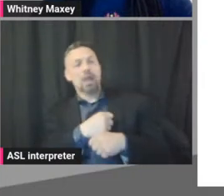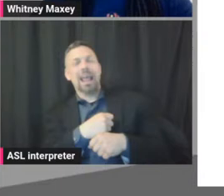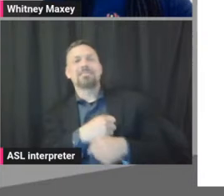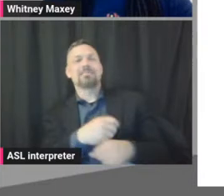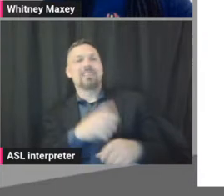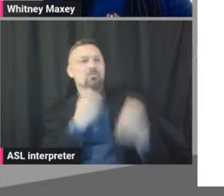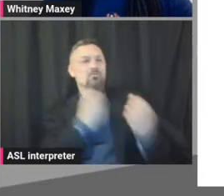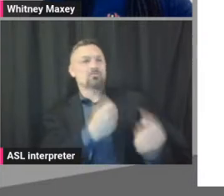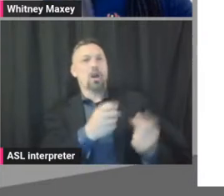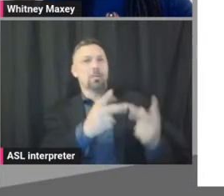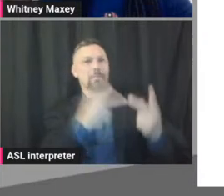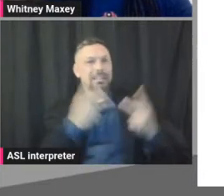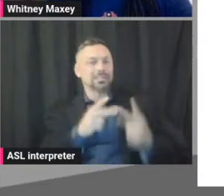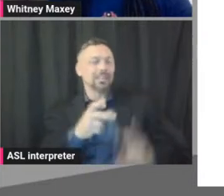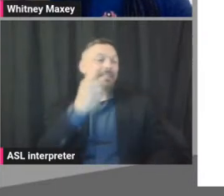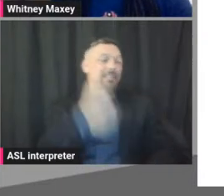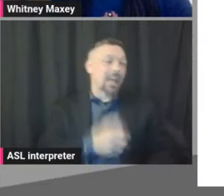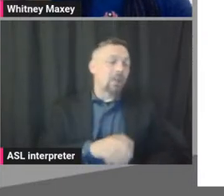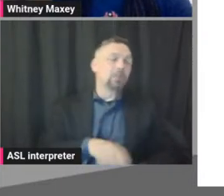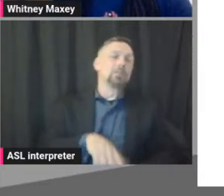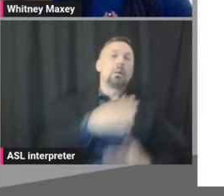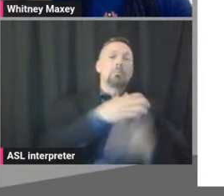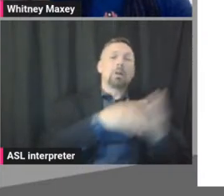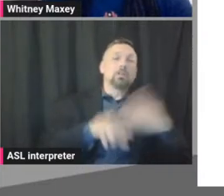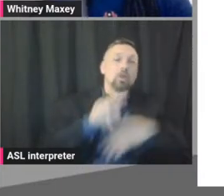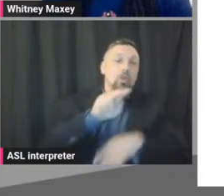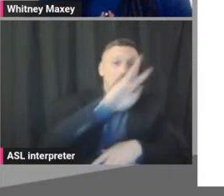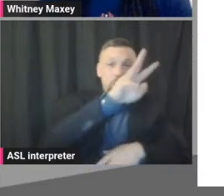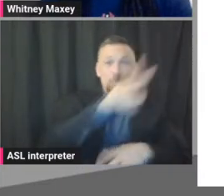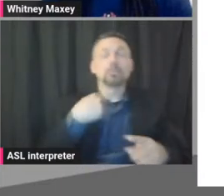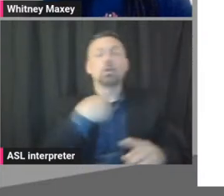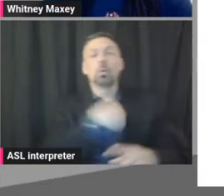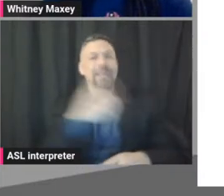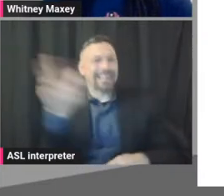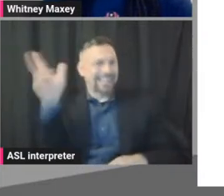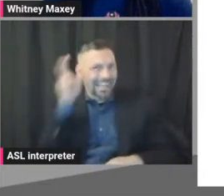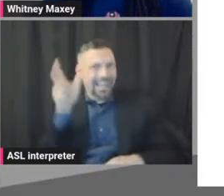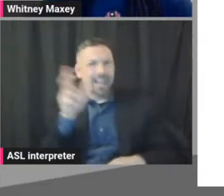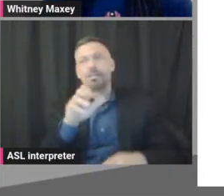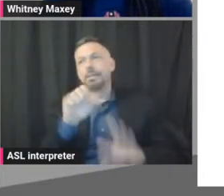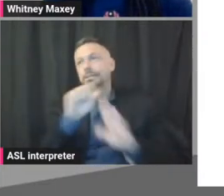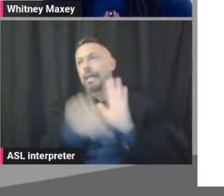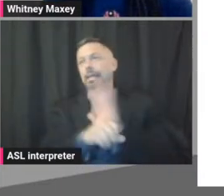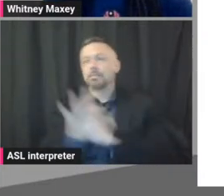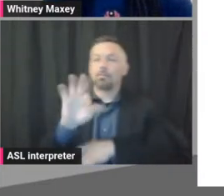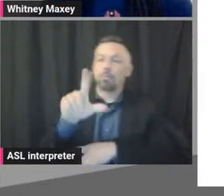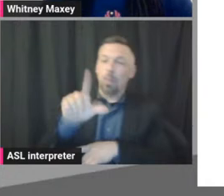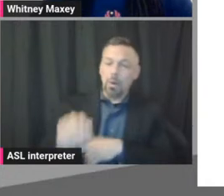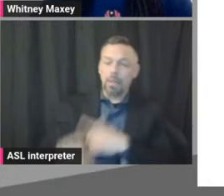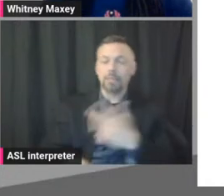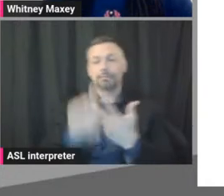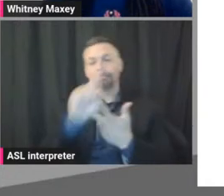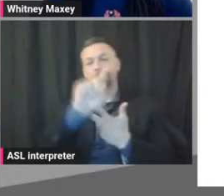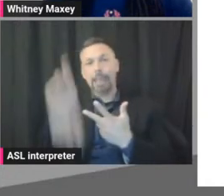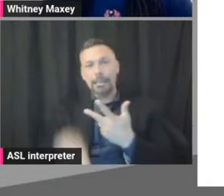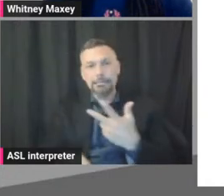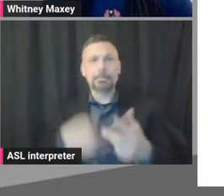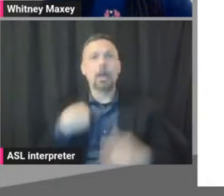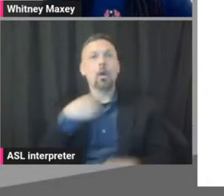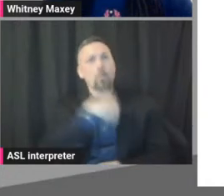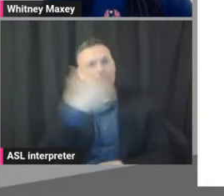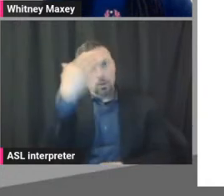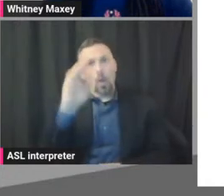South, and parts of the Southwest. We hear a lot about states like Florida and Texas, where we know that